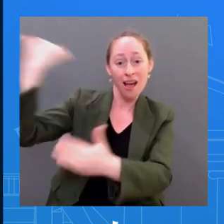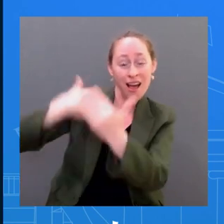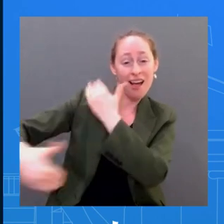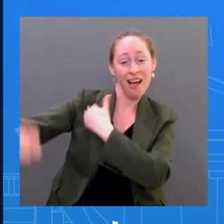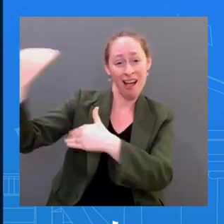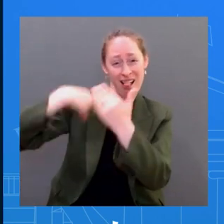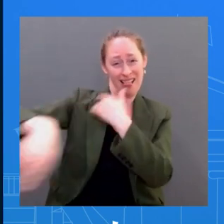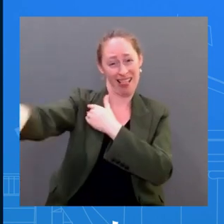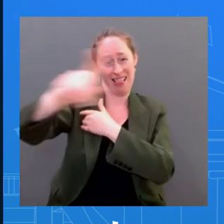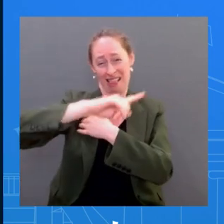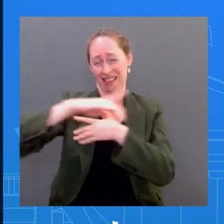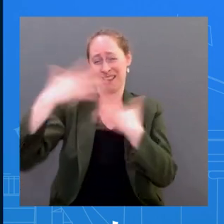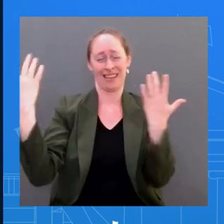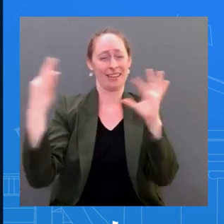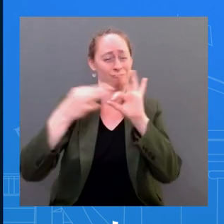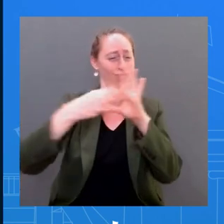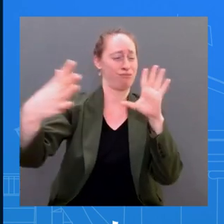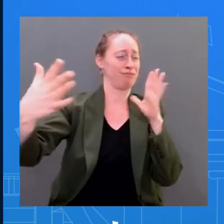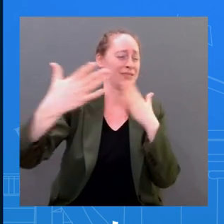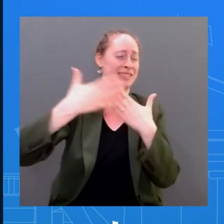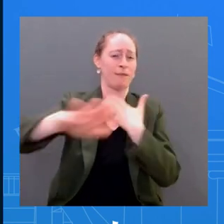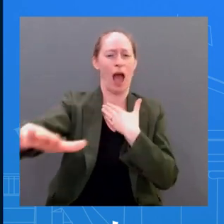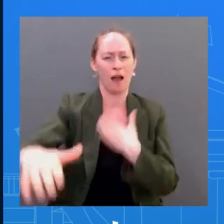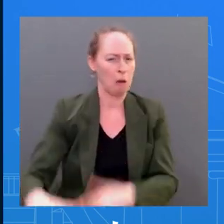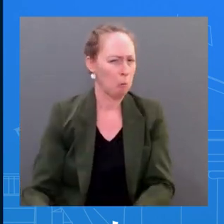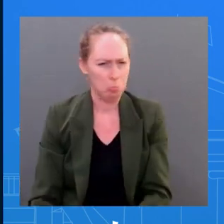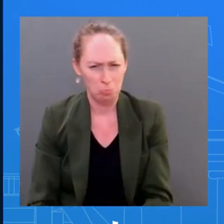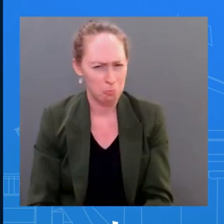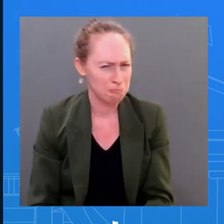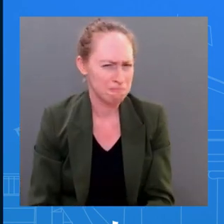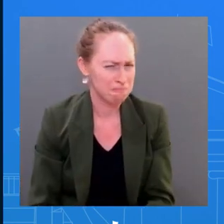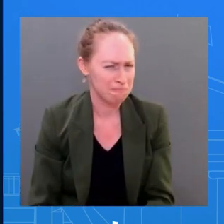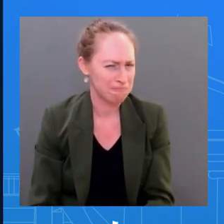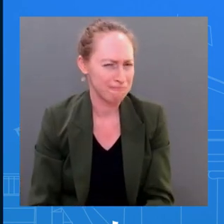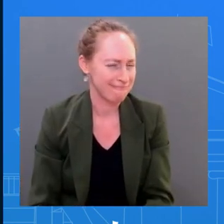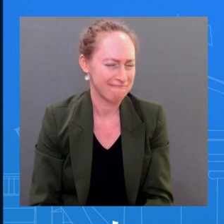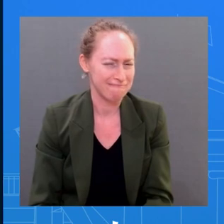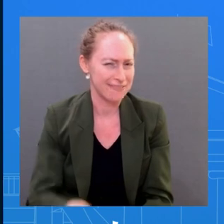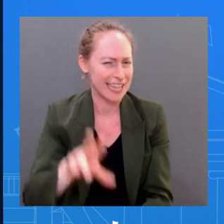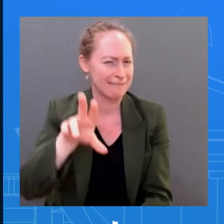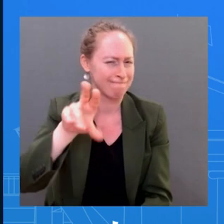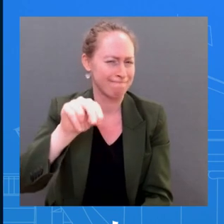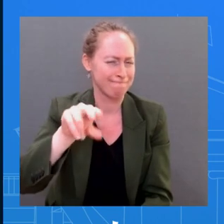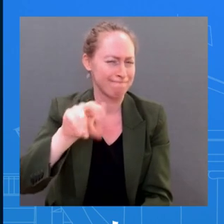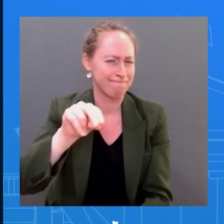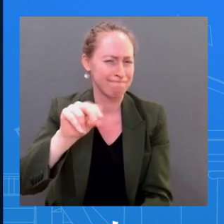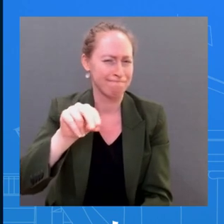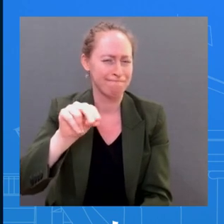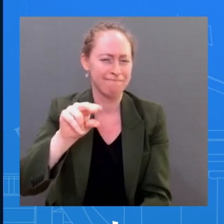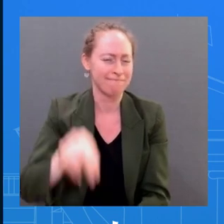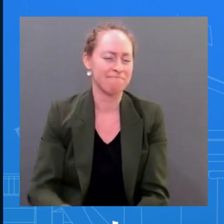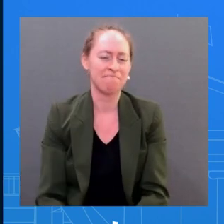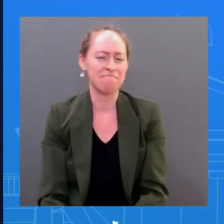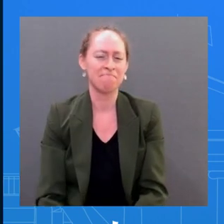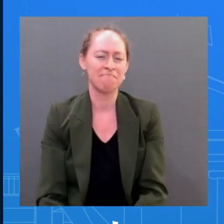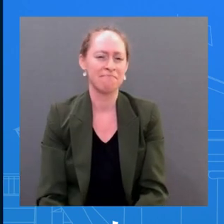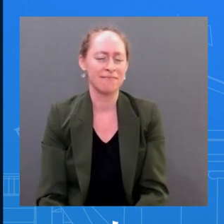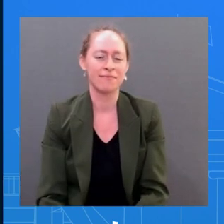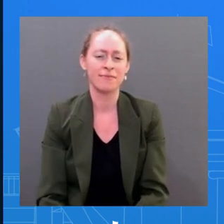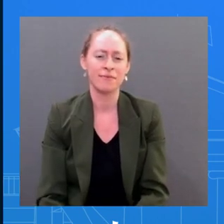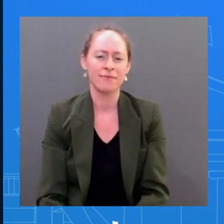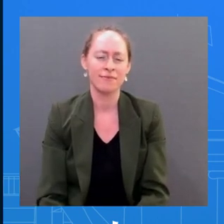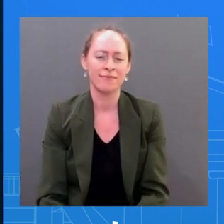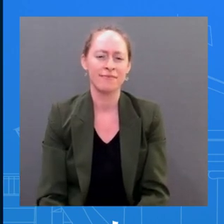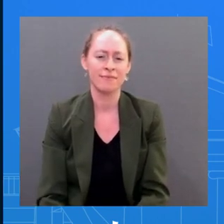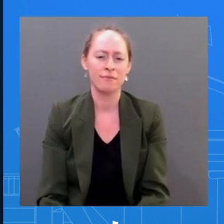How about we get inspired? Give ourselves just cause to revere our future again. Maybe set